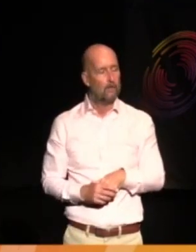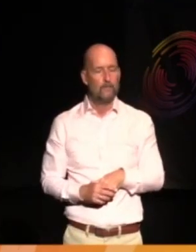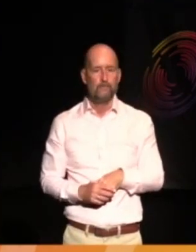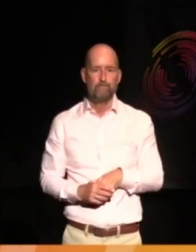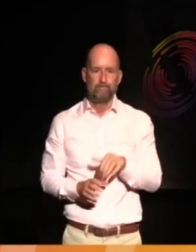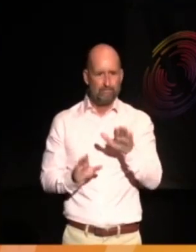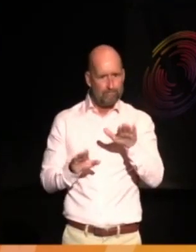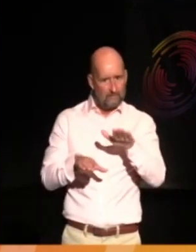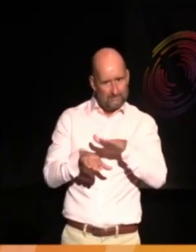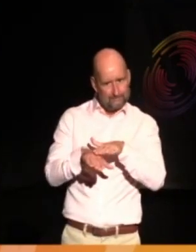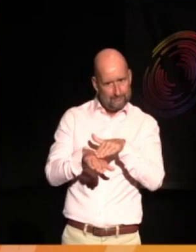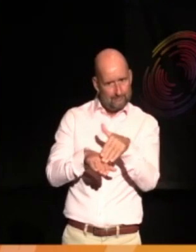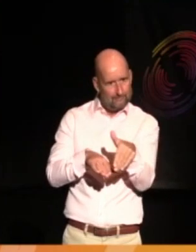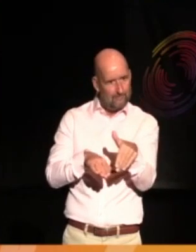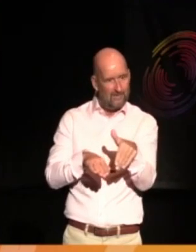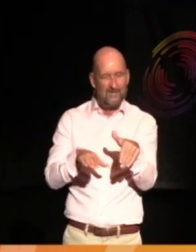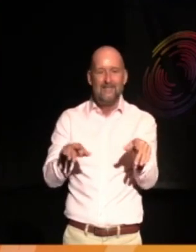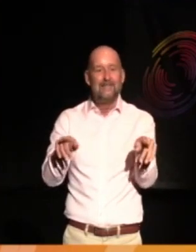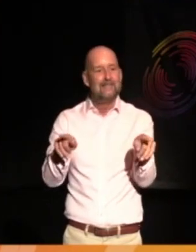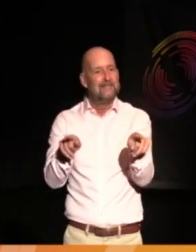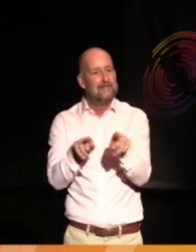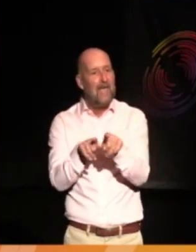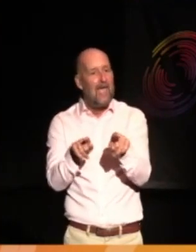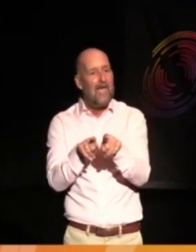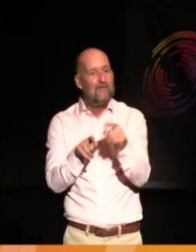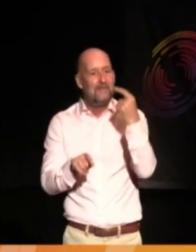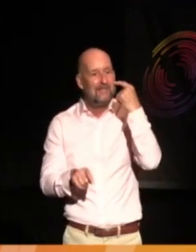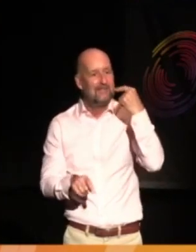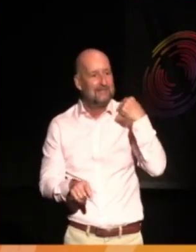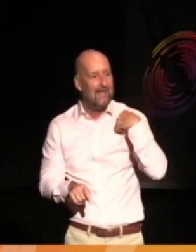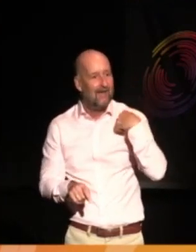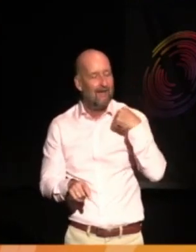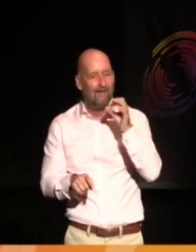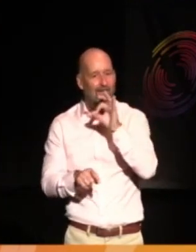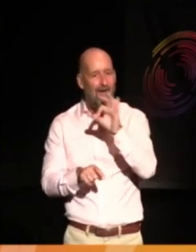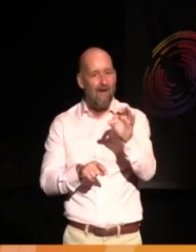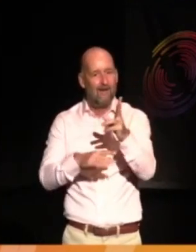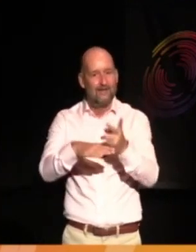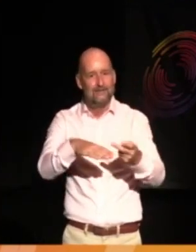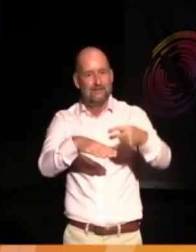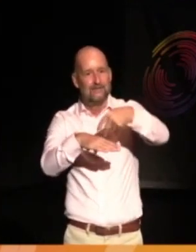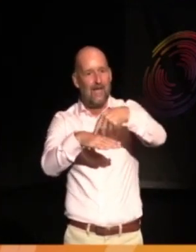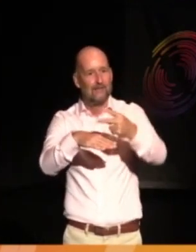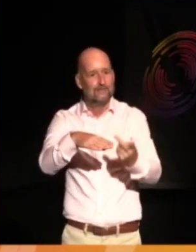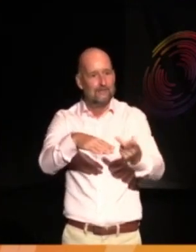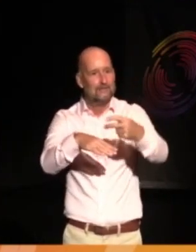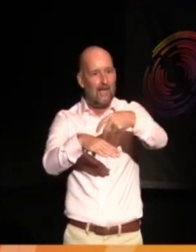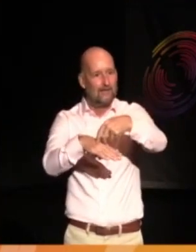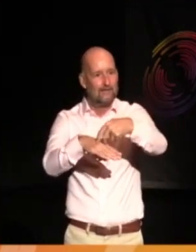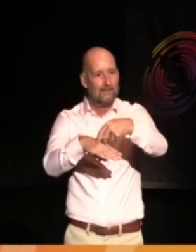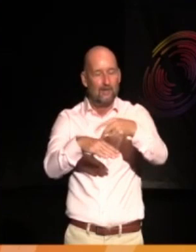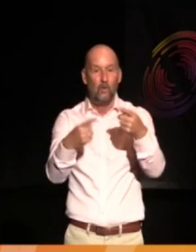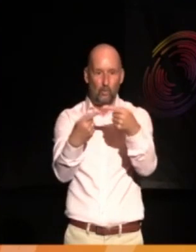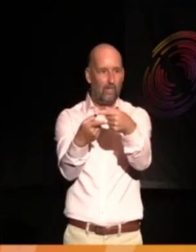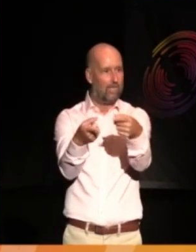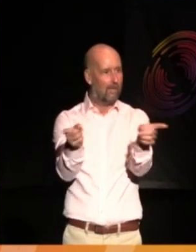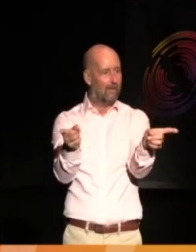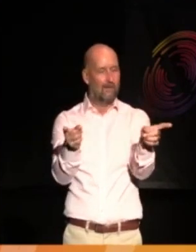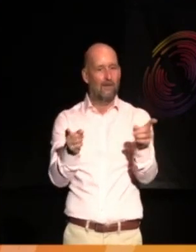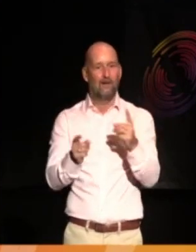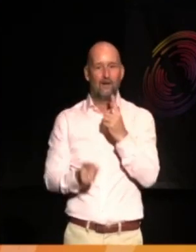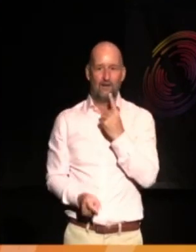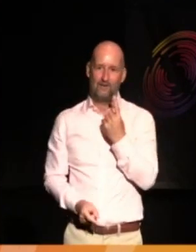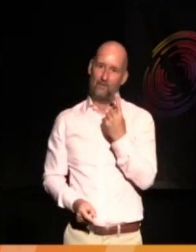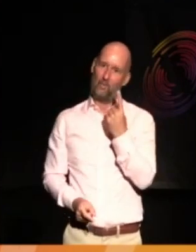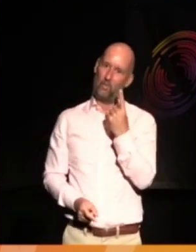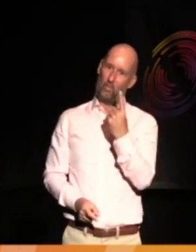you mind if I did the same exercise that I did yesterday with this wider group? Is that all right? Because I don't want to look like I've only got